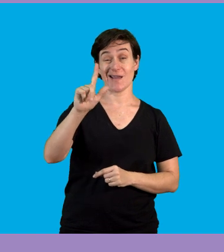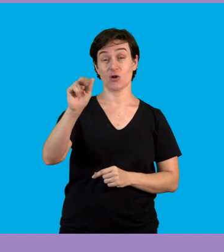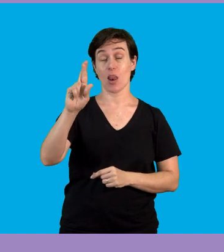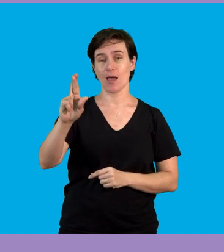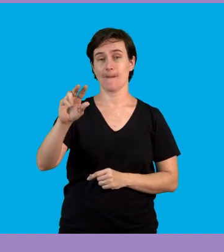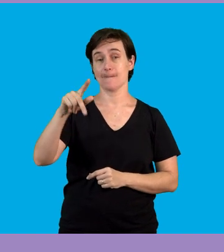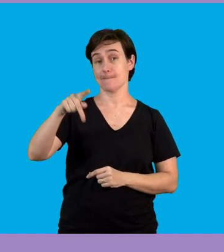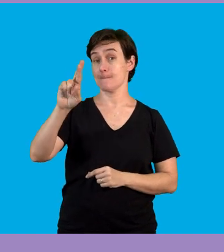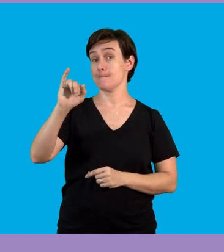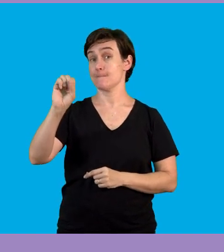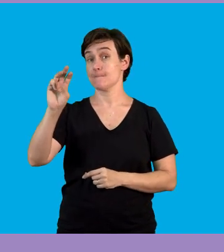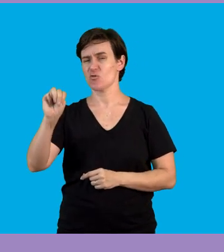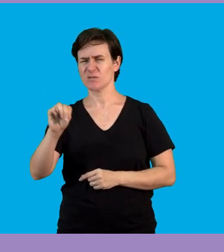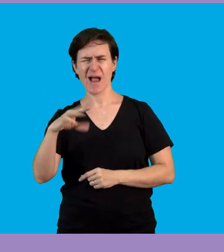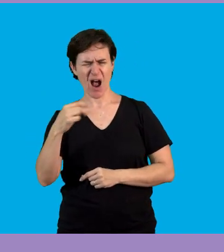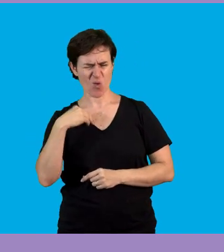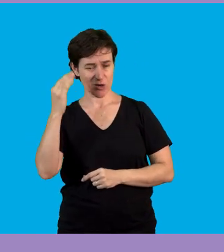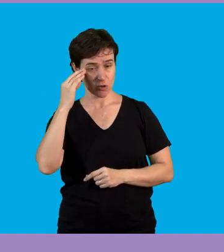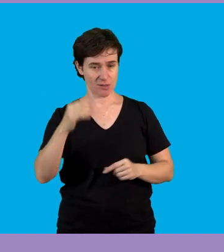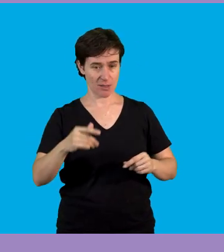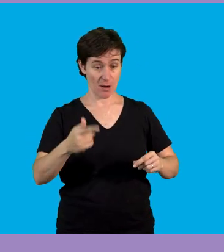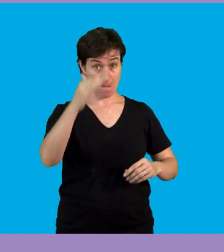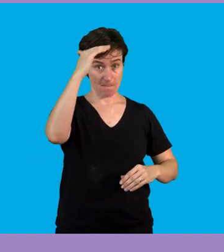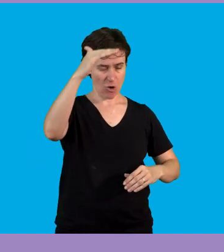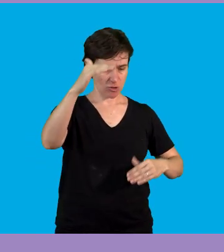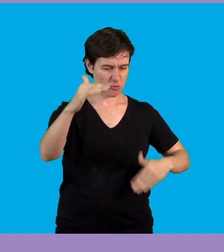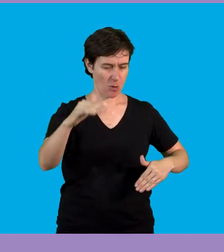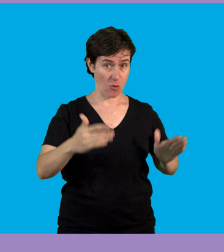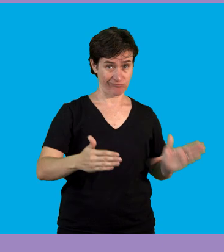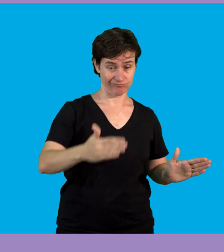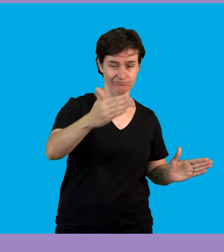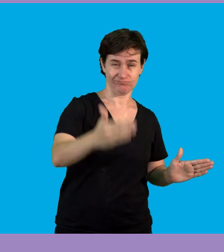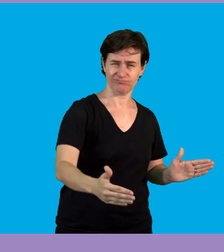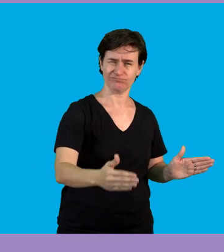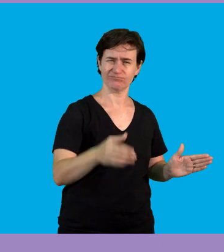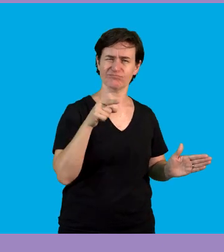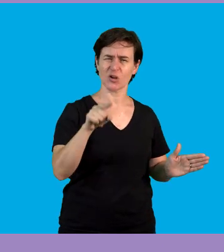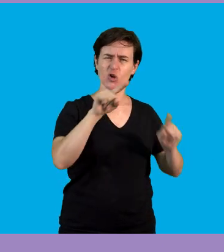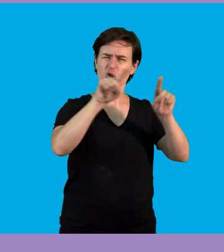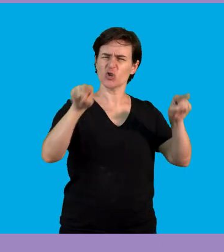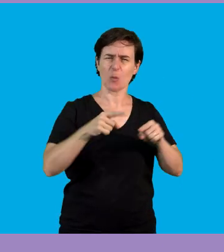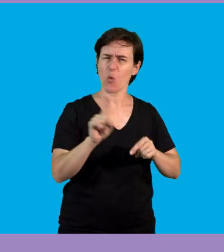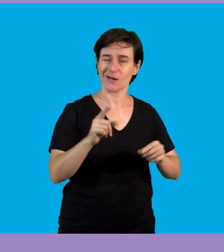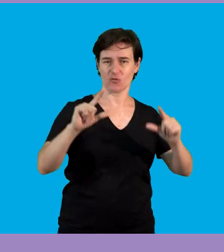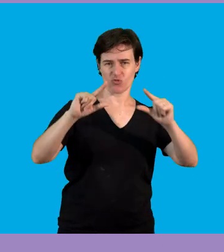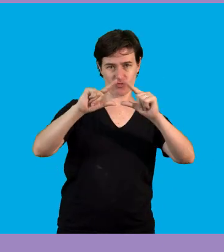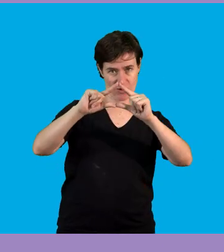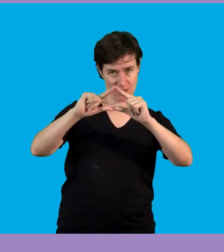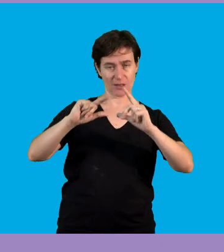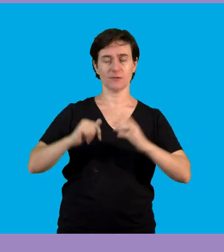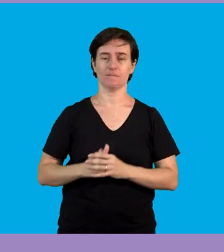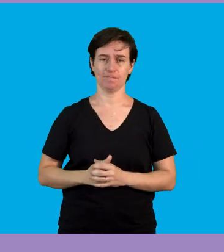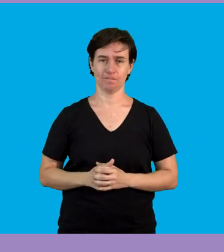that? It's because that the top and the bottom, or the base and the top,